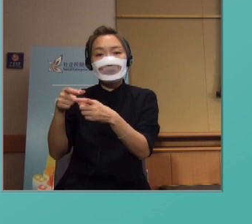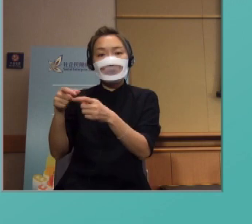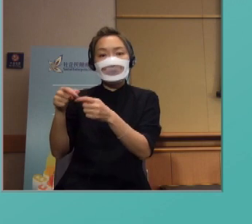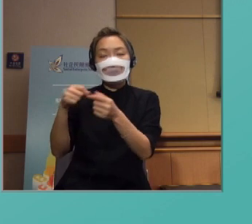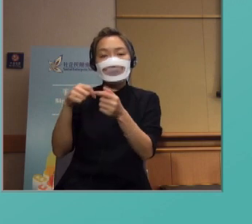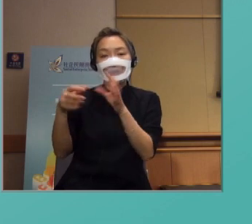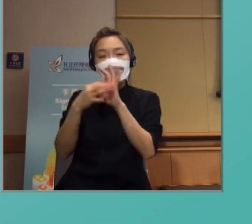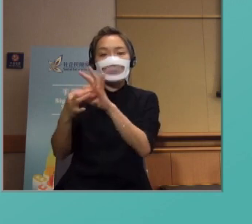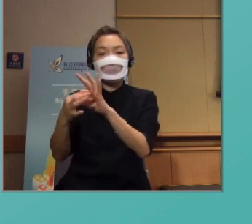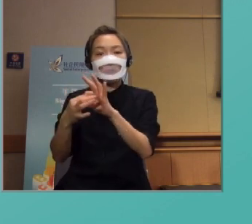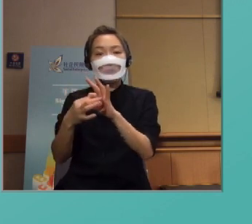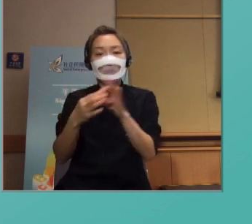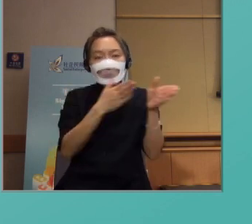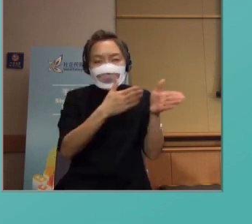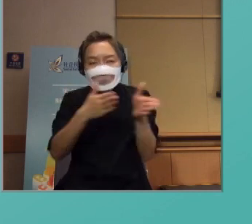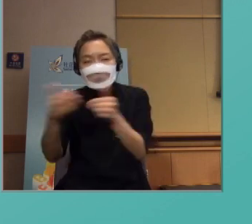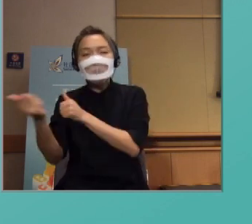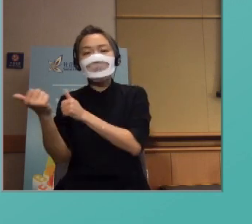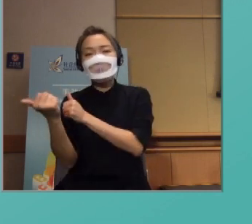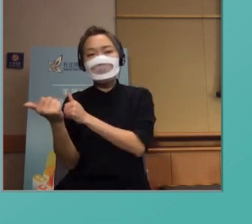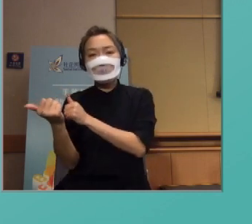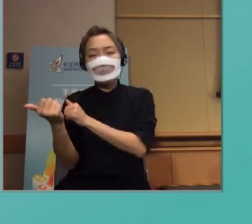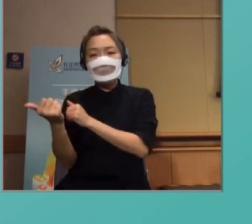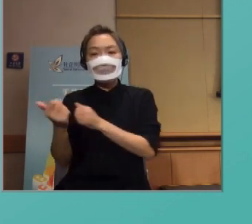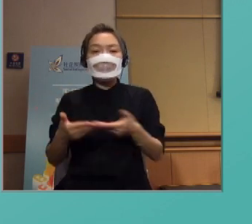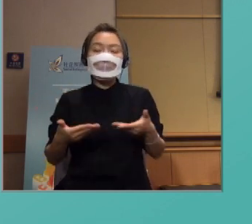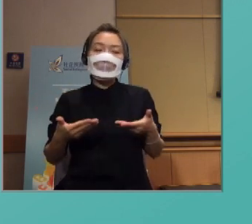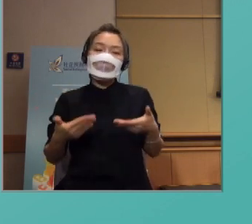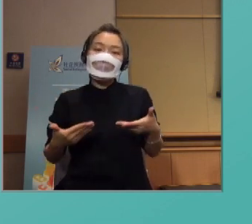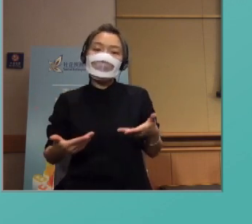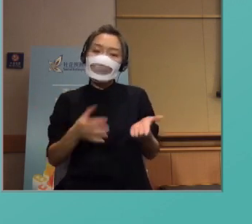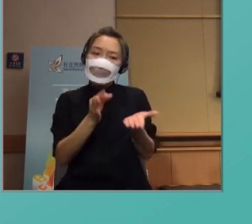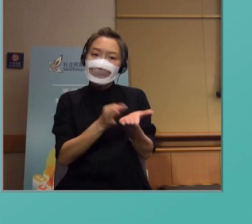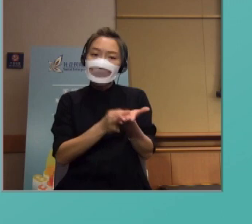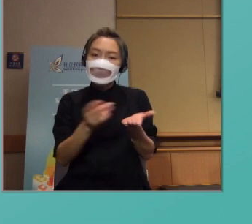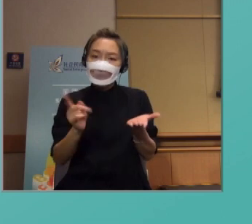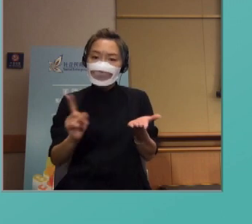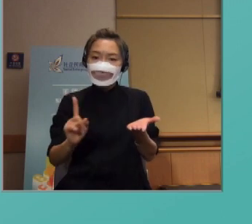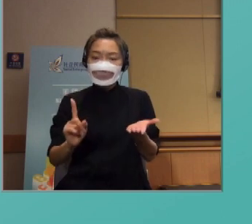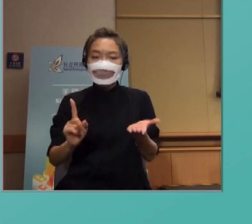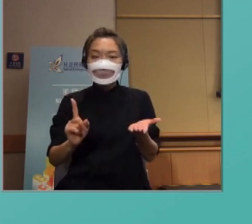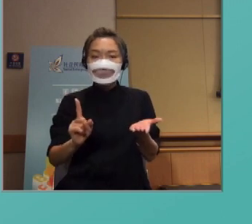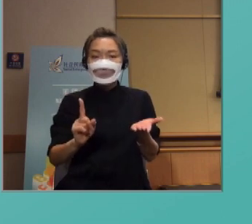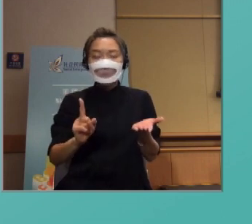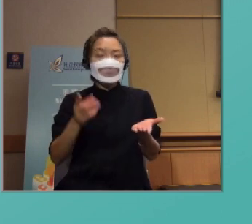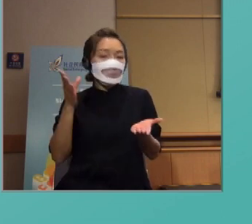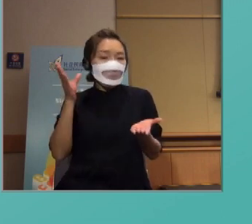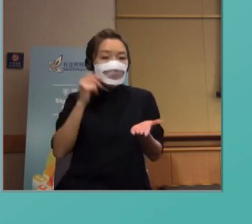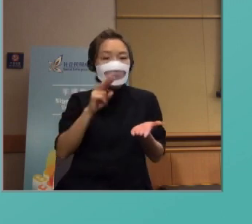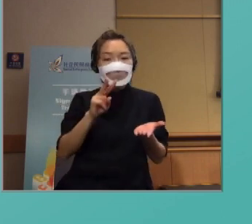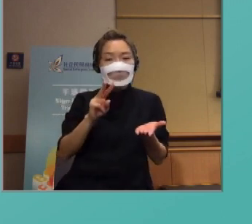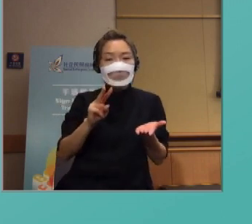So where are we? We've heard a lot, right? We have a lot about NFT and read in the media. So one way to look